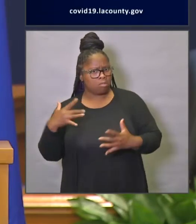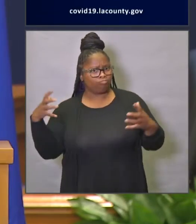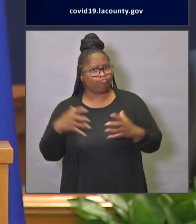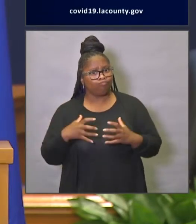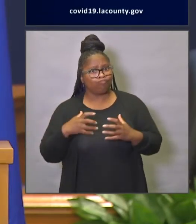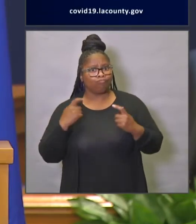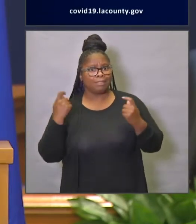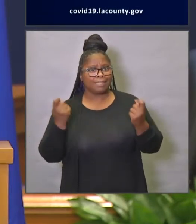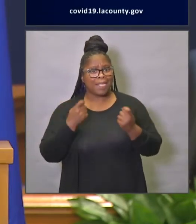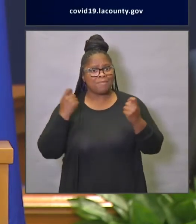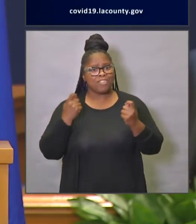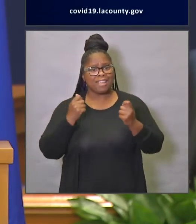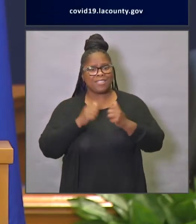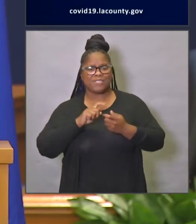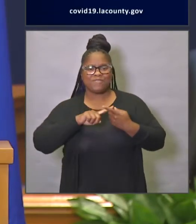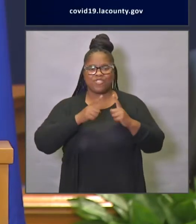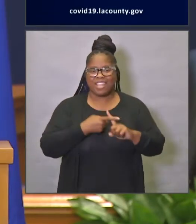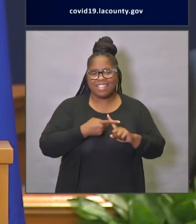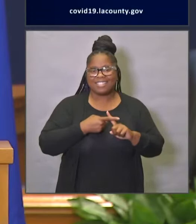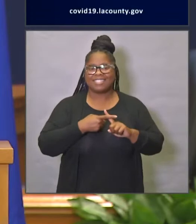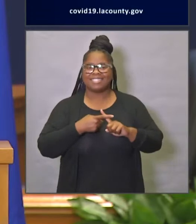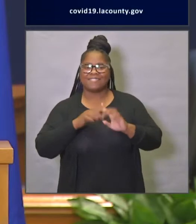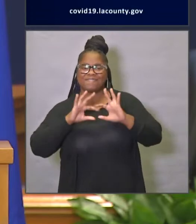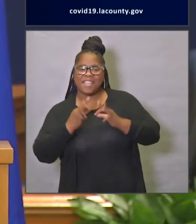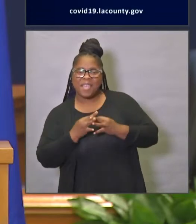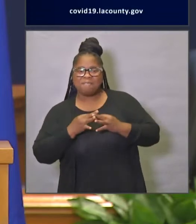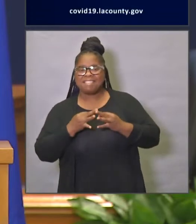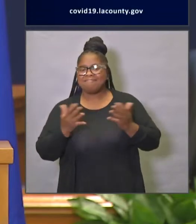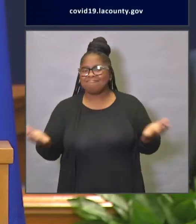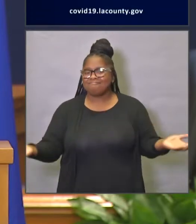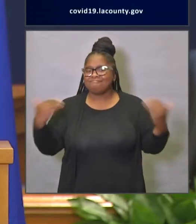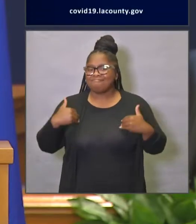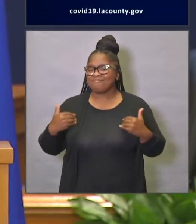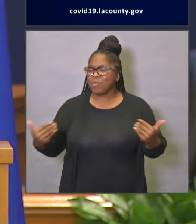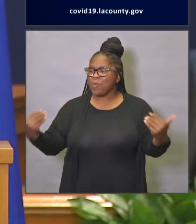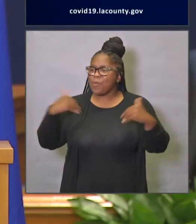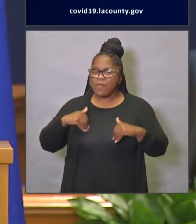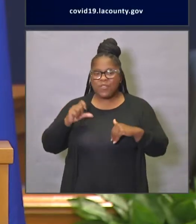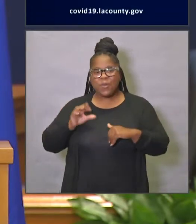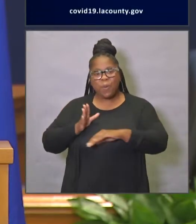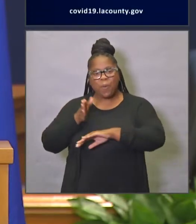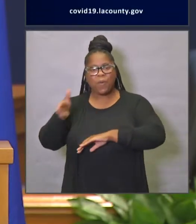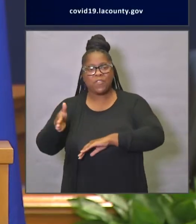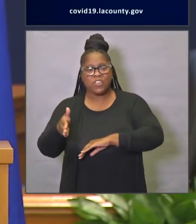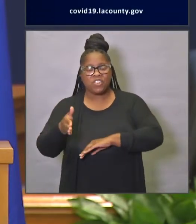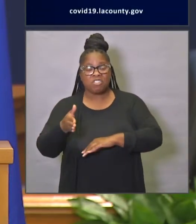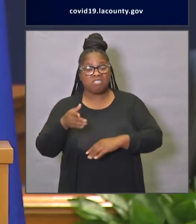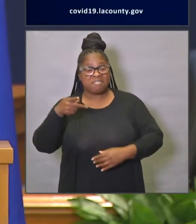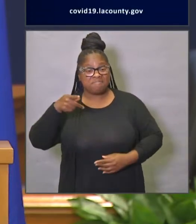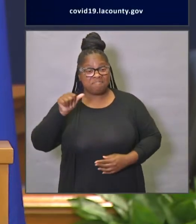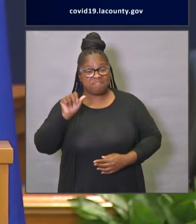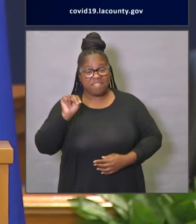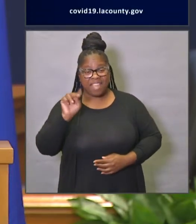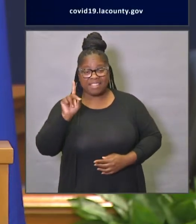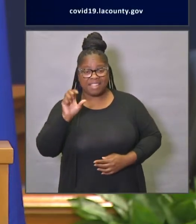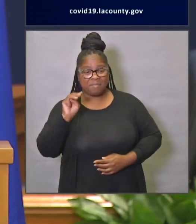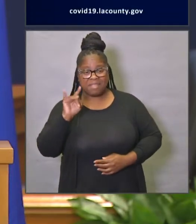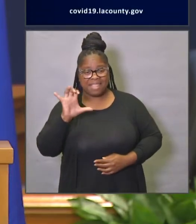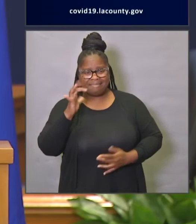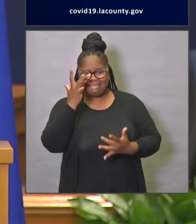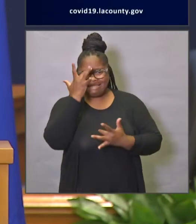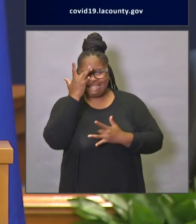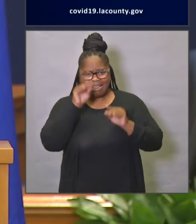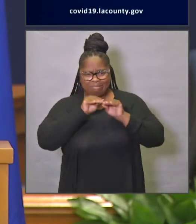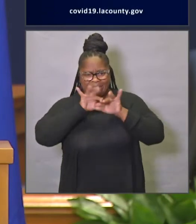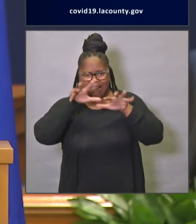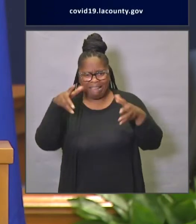celebrate by spending time with our friends and extended family members. And the pandemic has been difficult and frustrating in many ways,